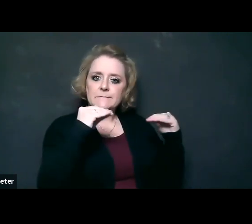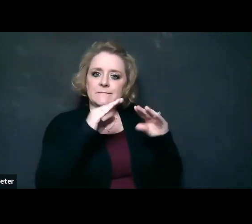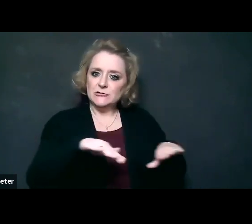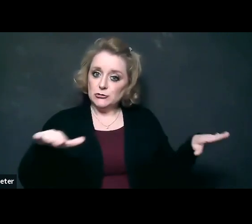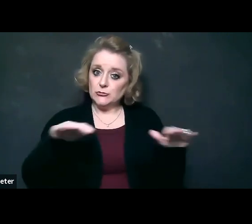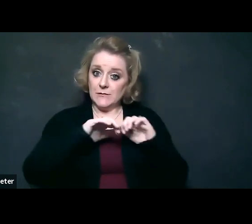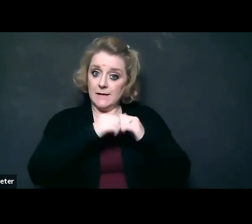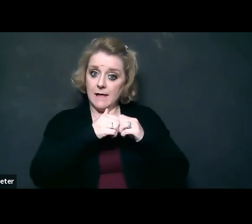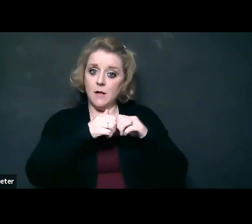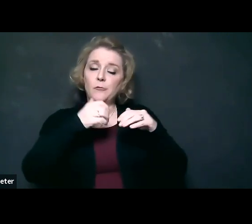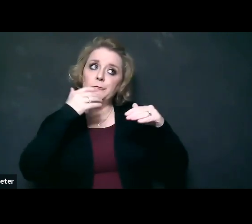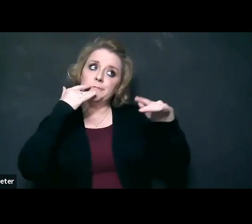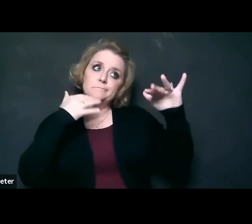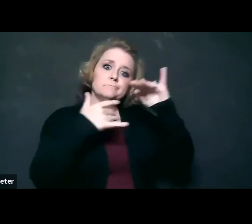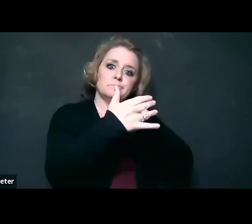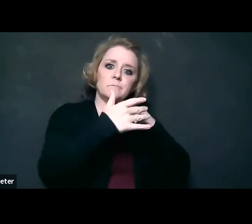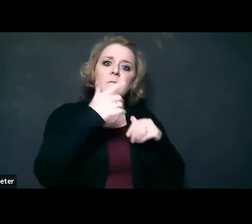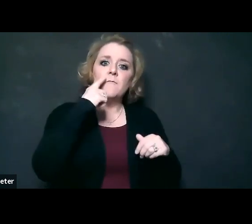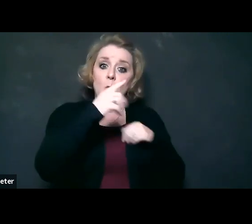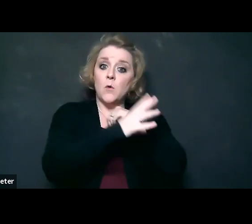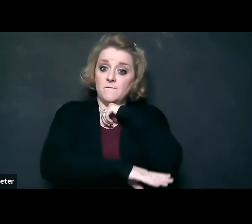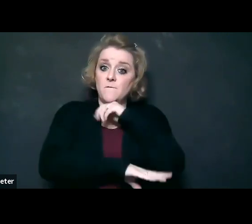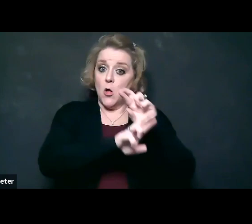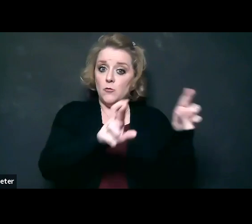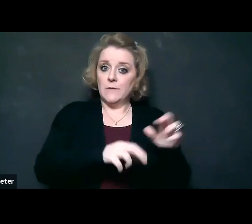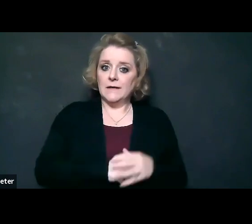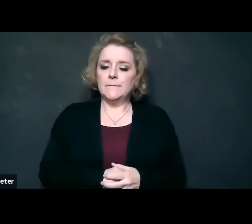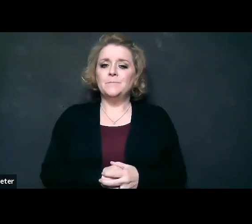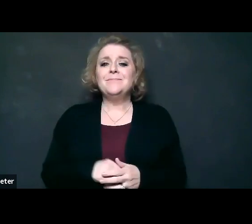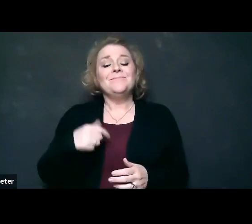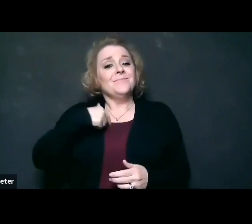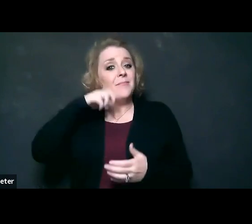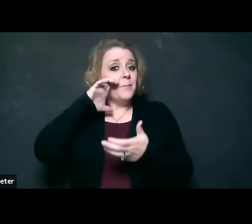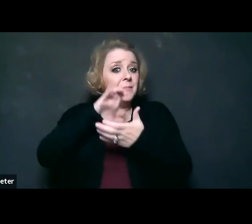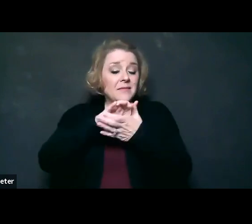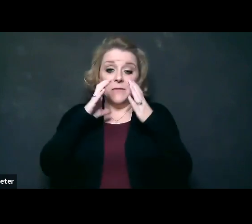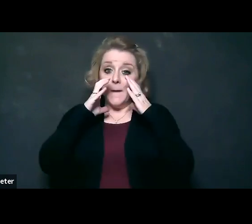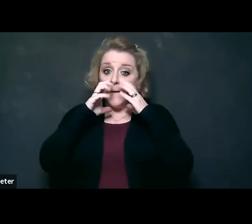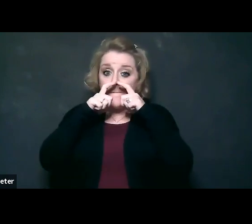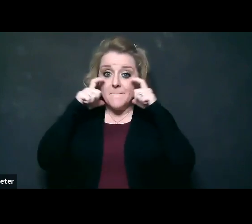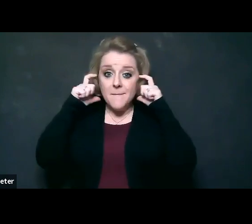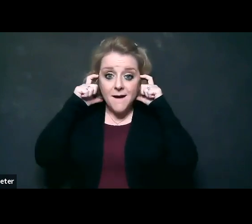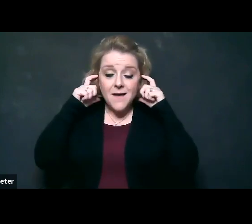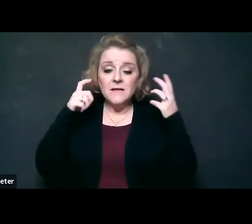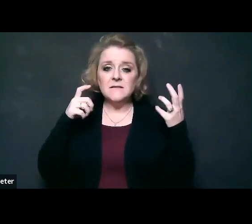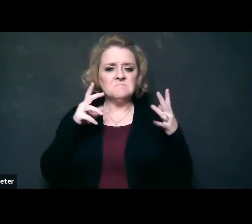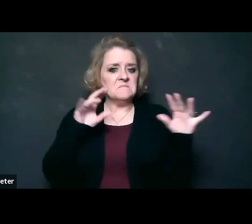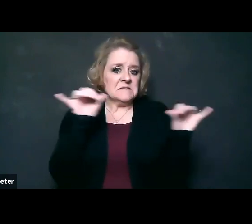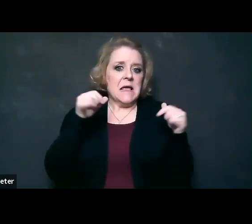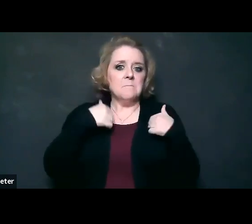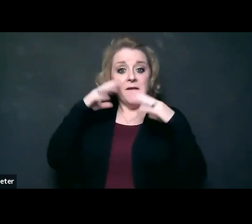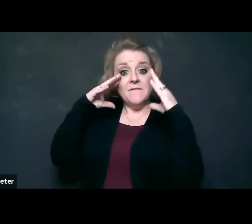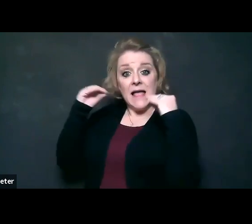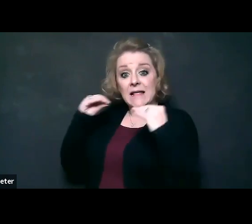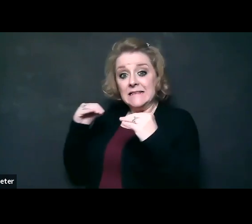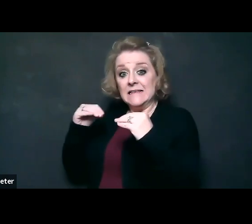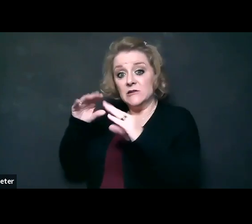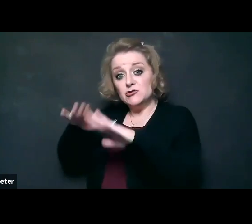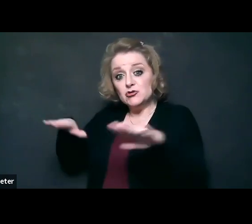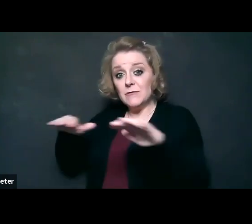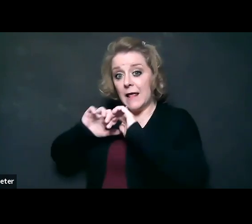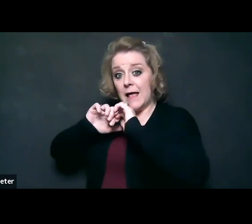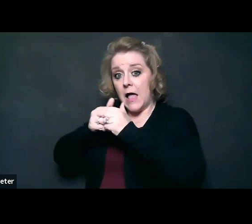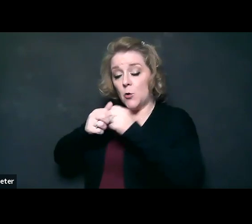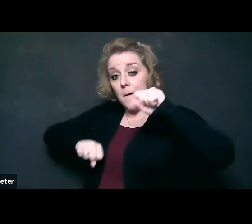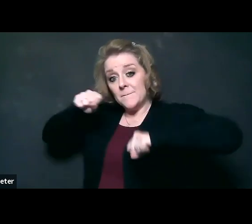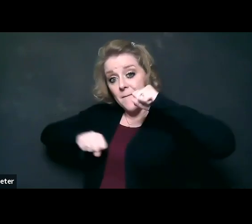forward in the fall. Okay. I believe that mask is no different than me teaching kids how to wear a helmet. I never